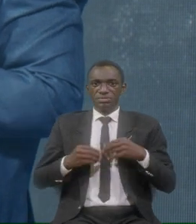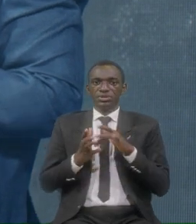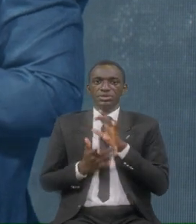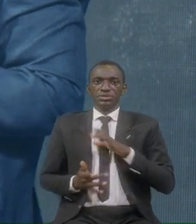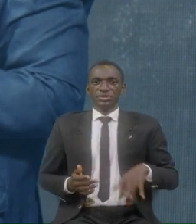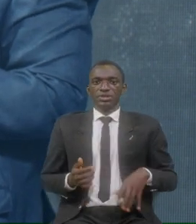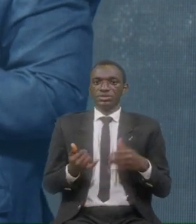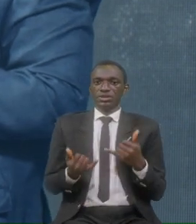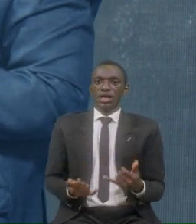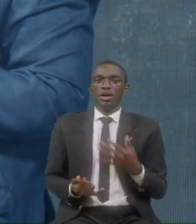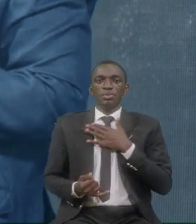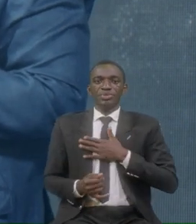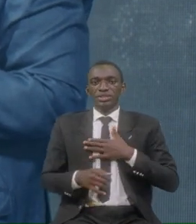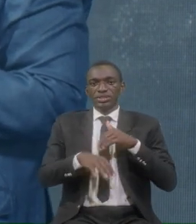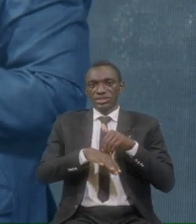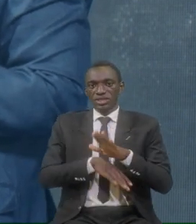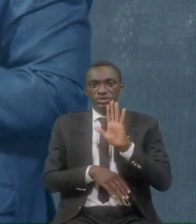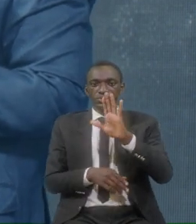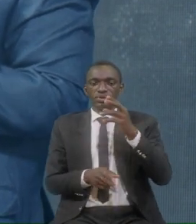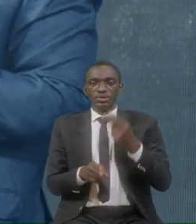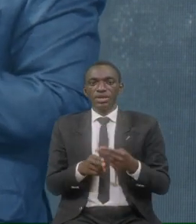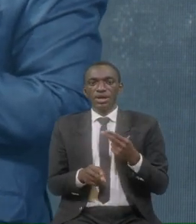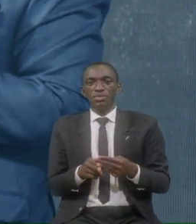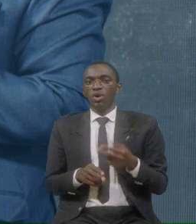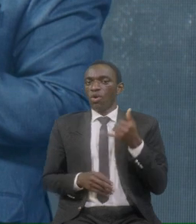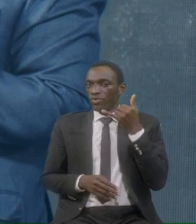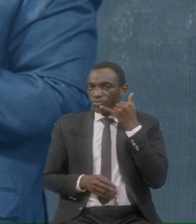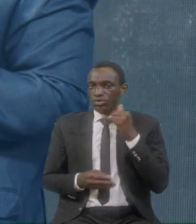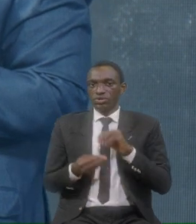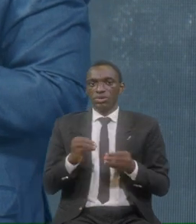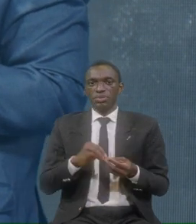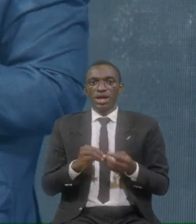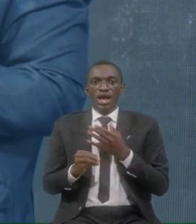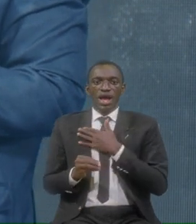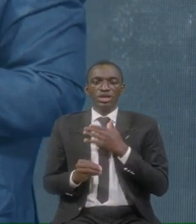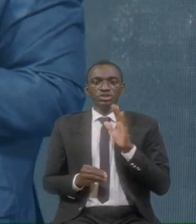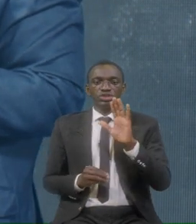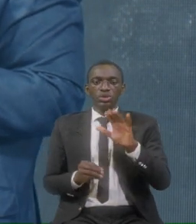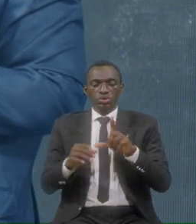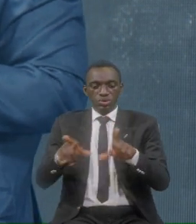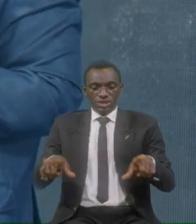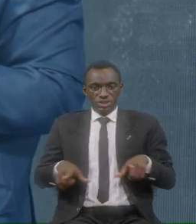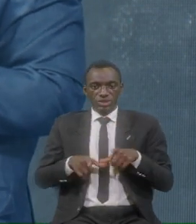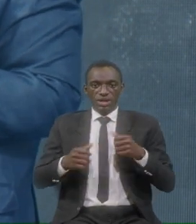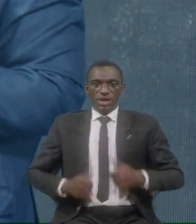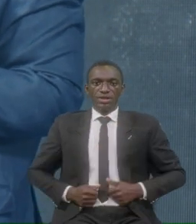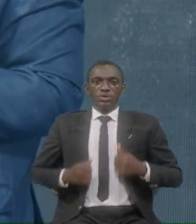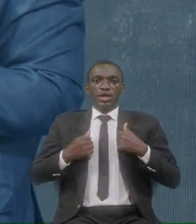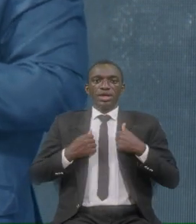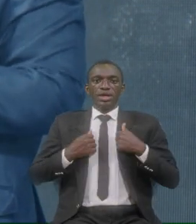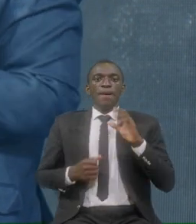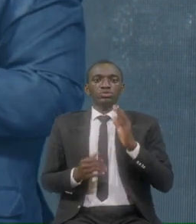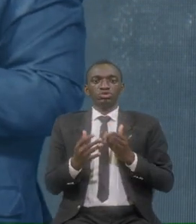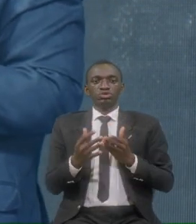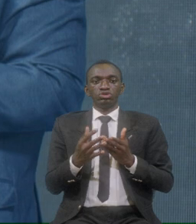name, phone number, and your location address via SMS or